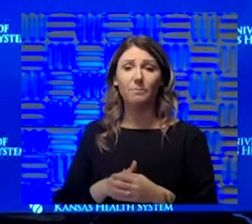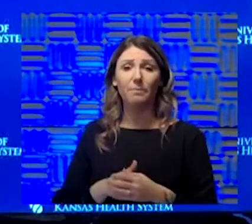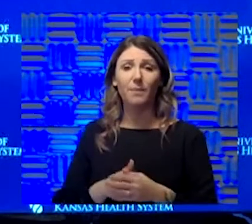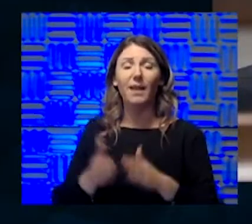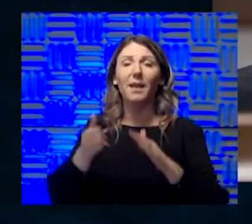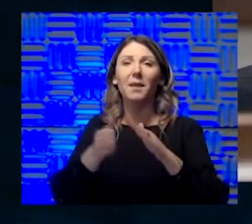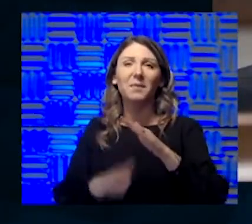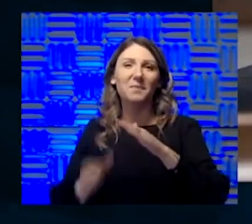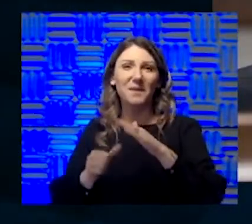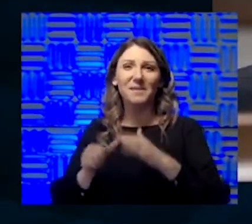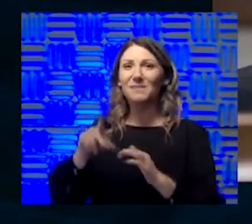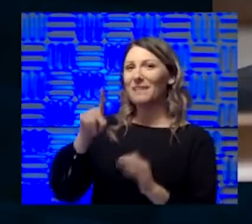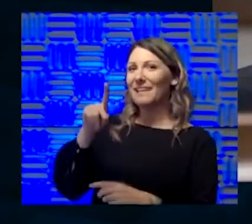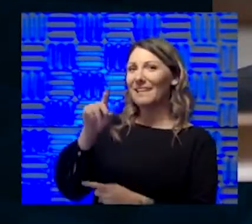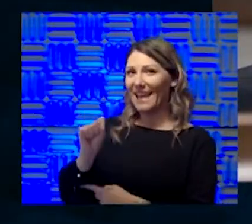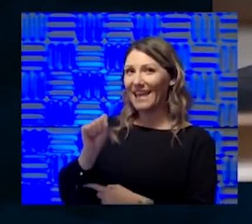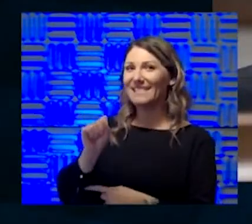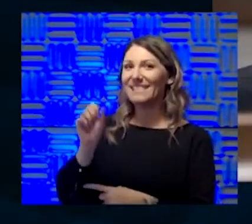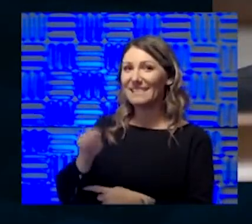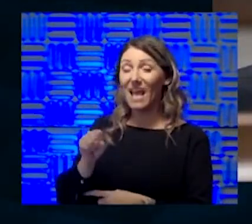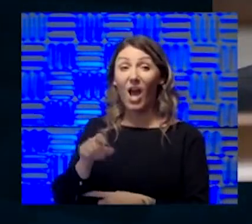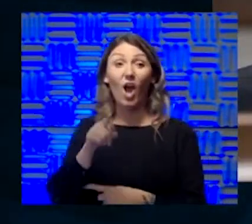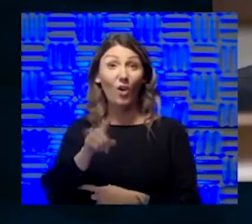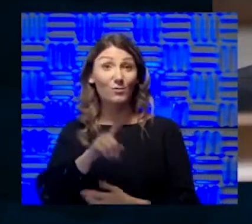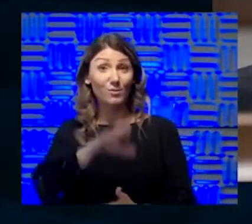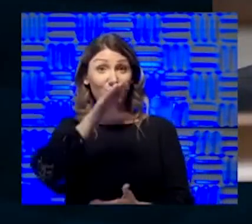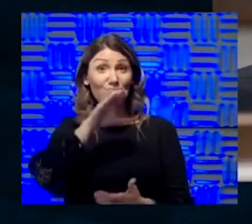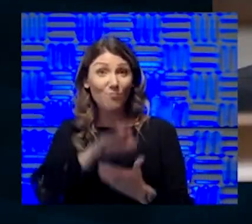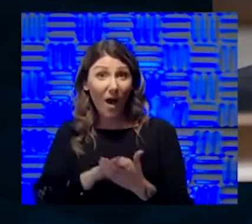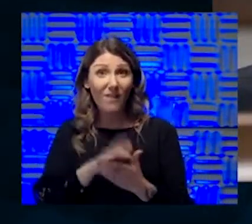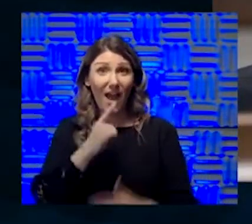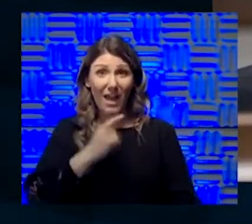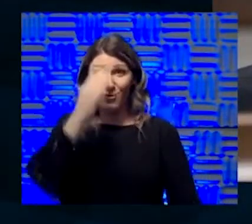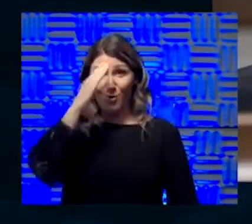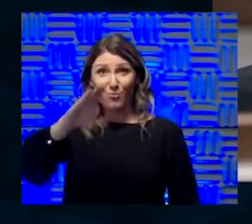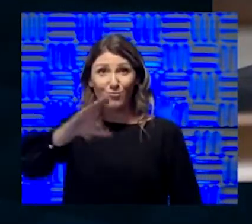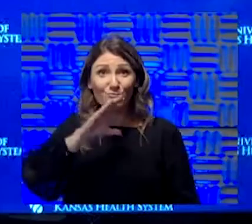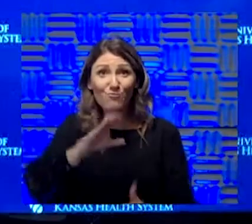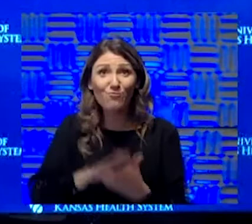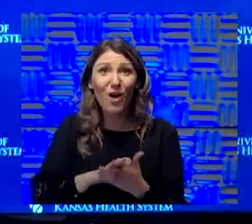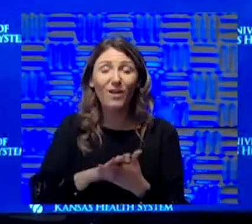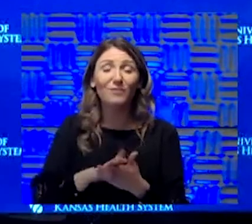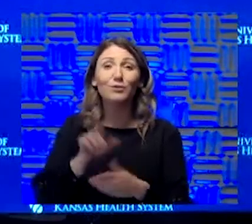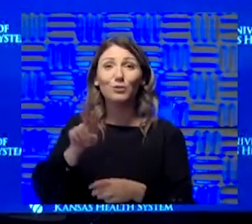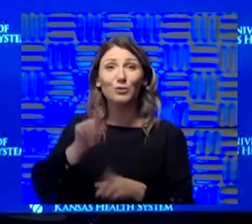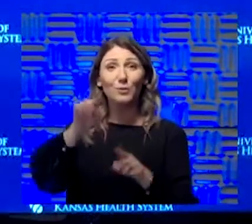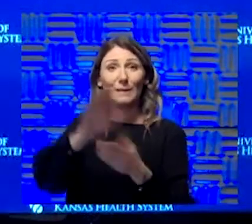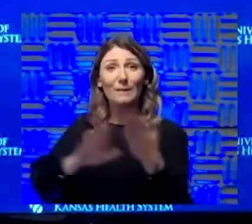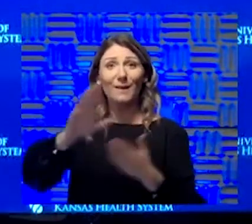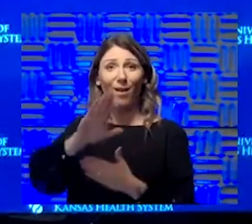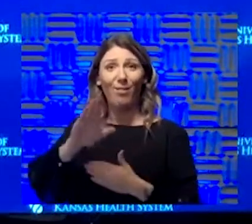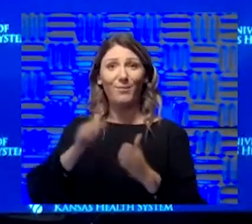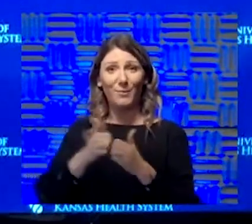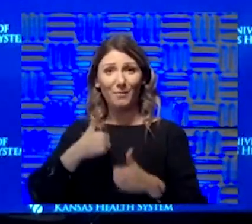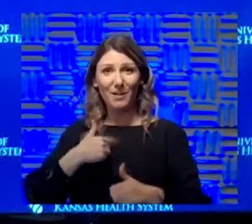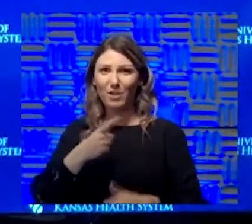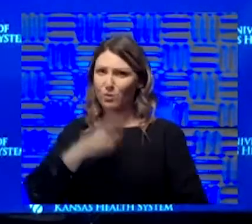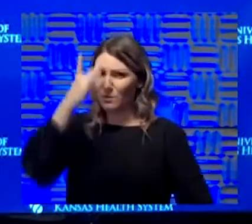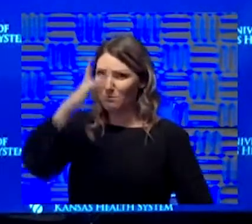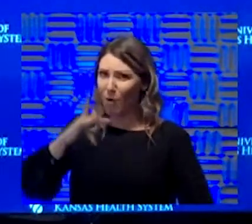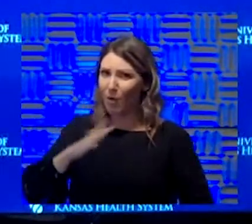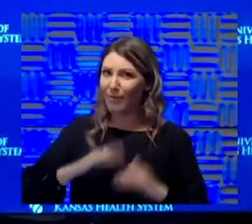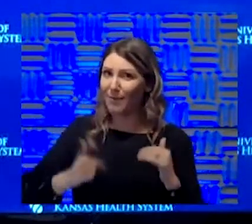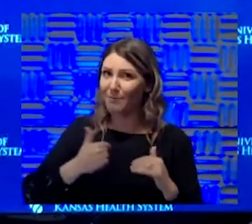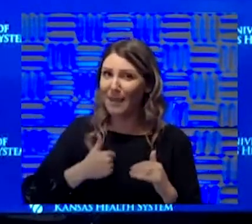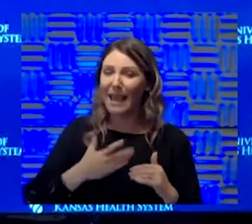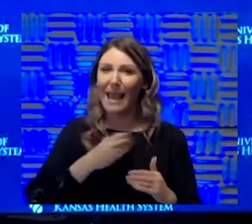basement in Kansas. All right. So yes, I your would wife, prefer I know your wife because she went to college with me. She was much smarter than I was and much